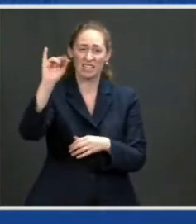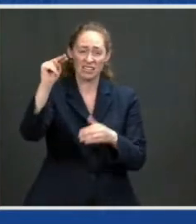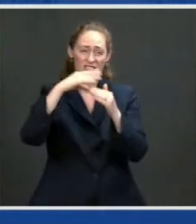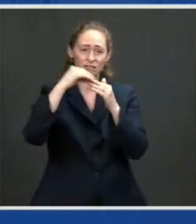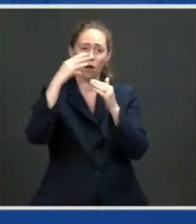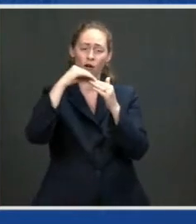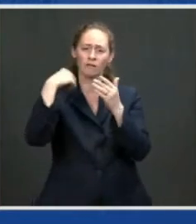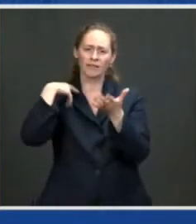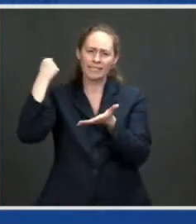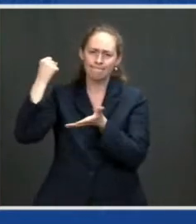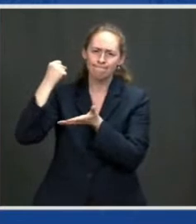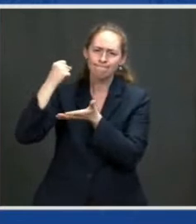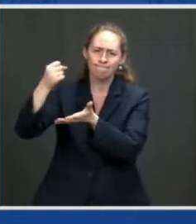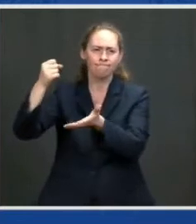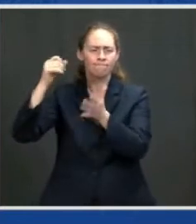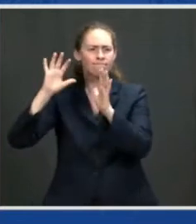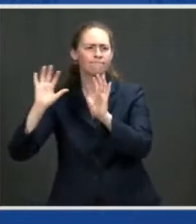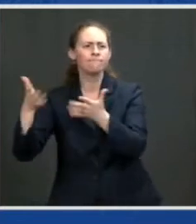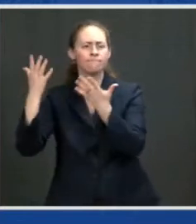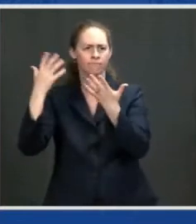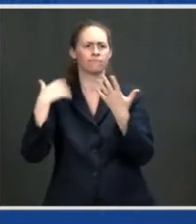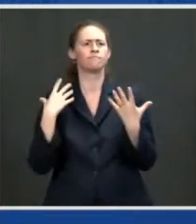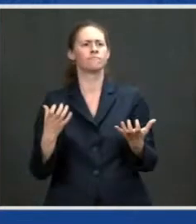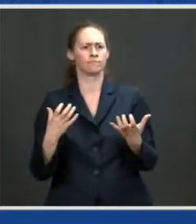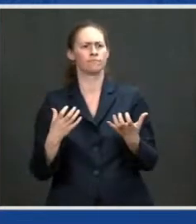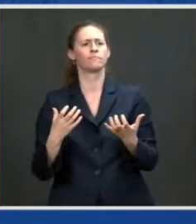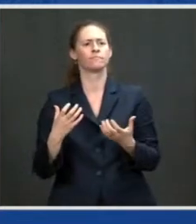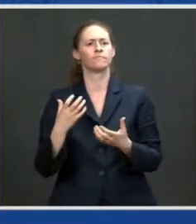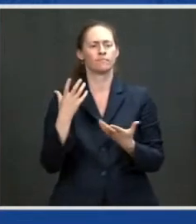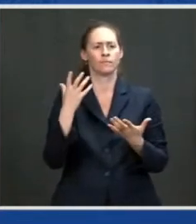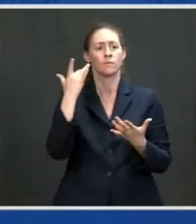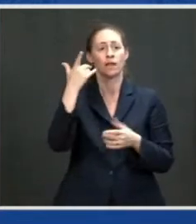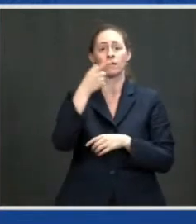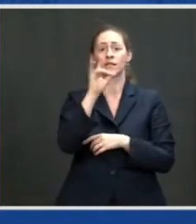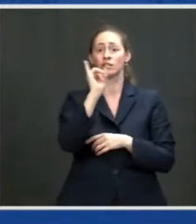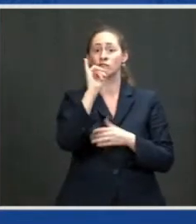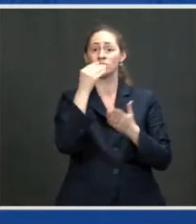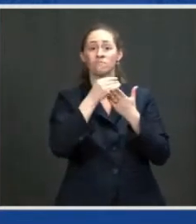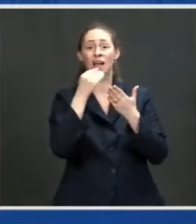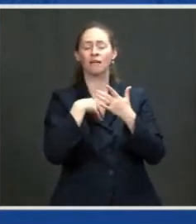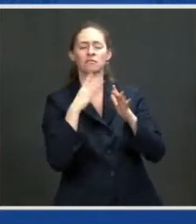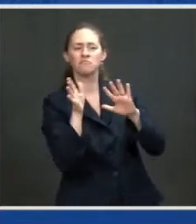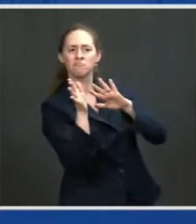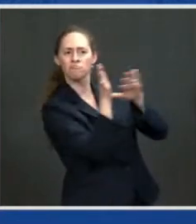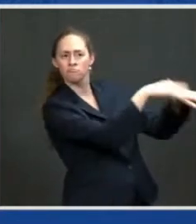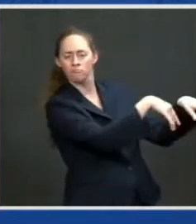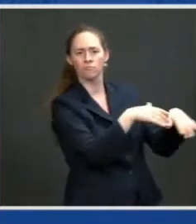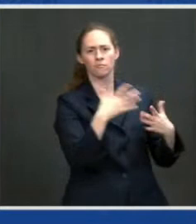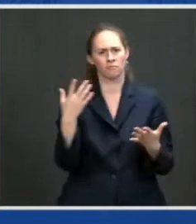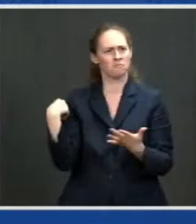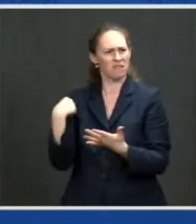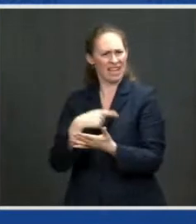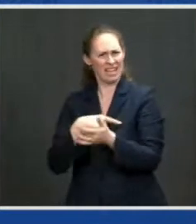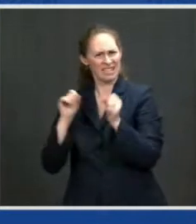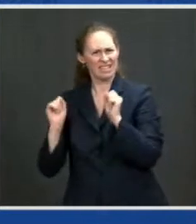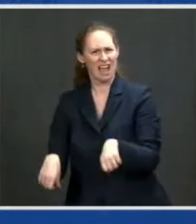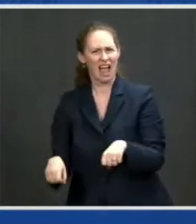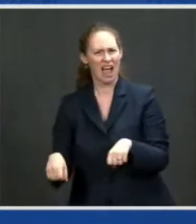companies don't have the money to focus on, we can make significant breakthroughs. We're already doing